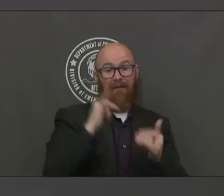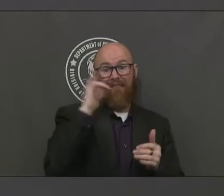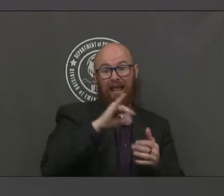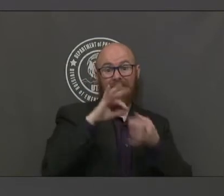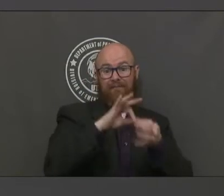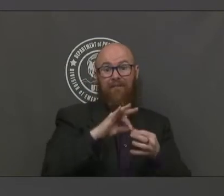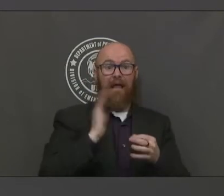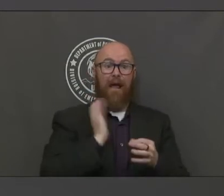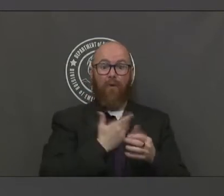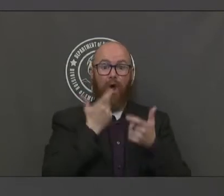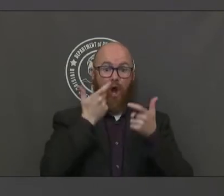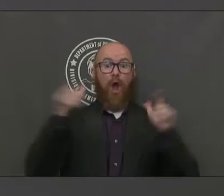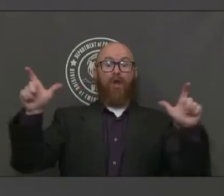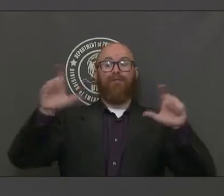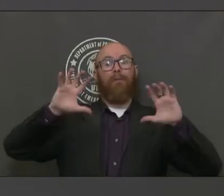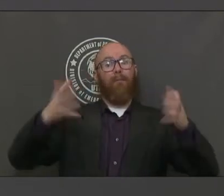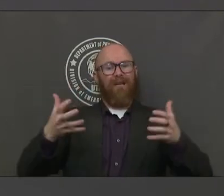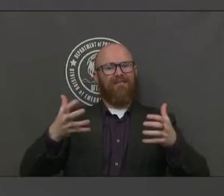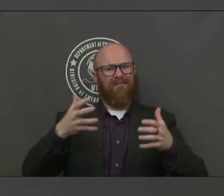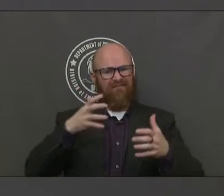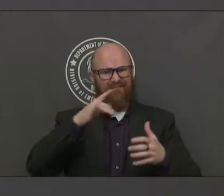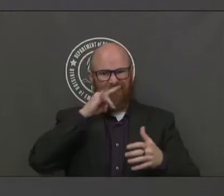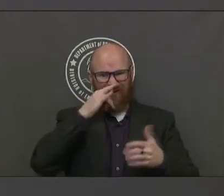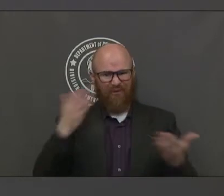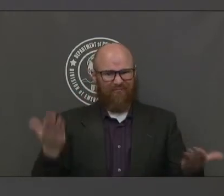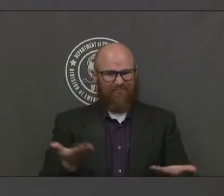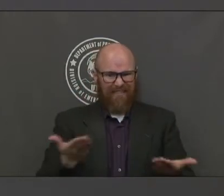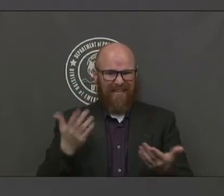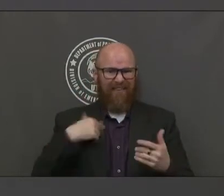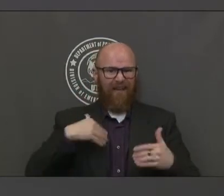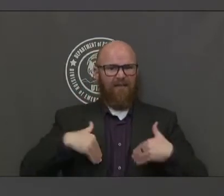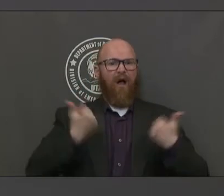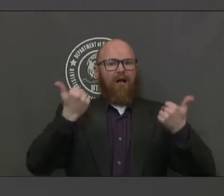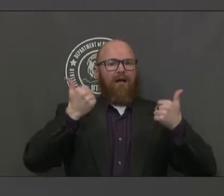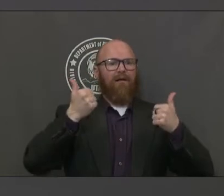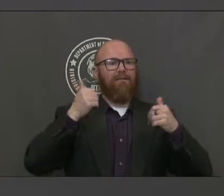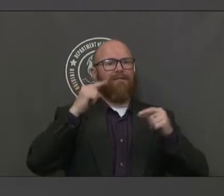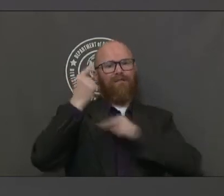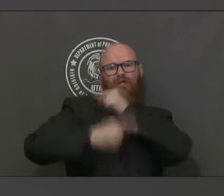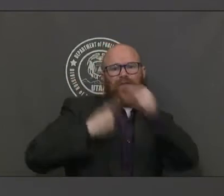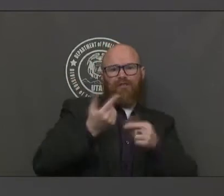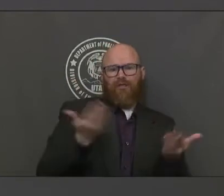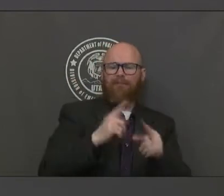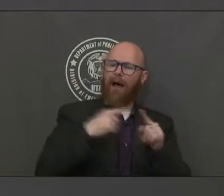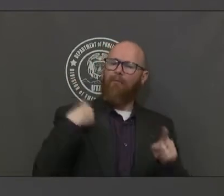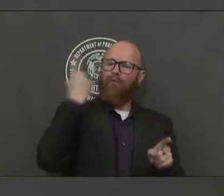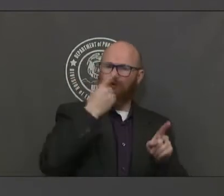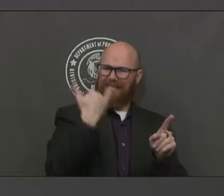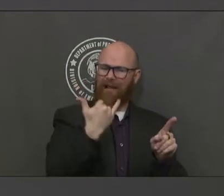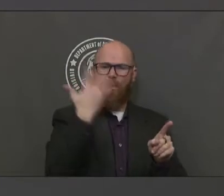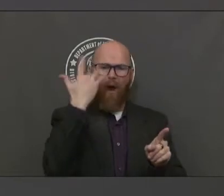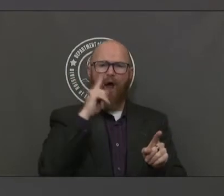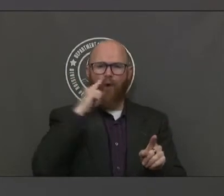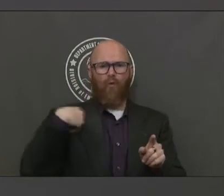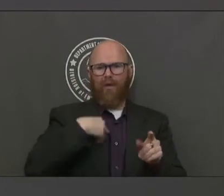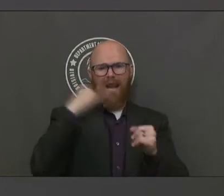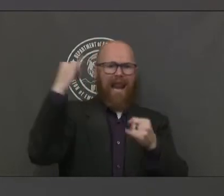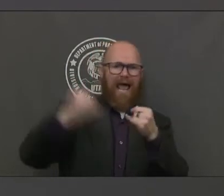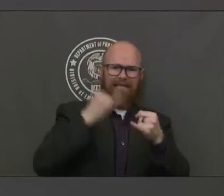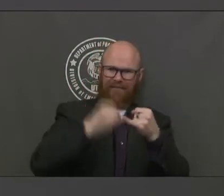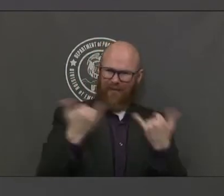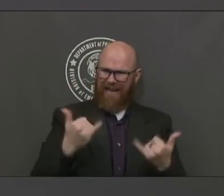large population of kids who aren't eligible for the vaccine. But I'm wondering why we're last in that share of